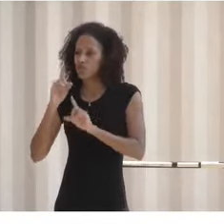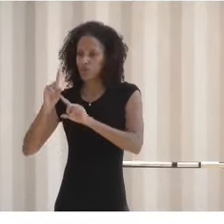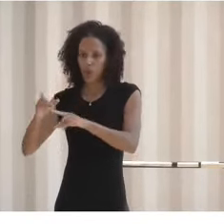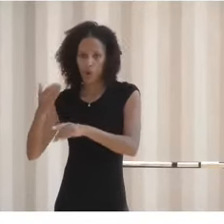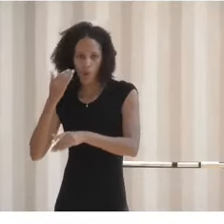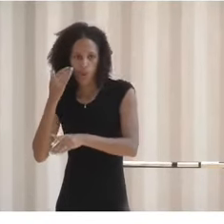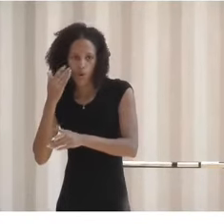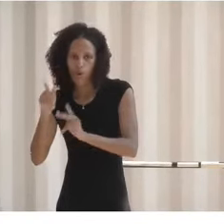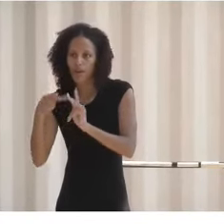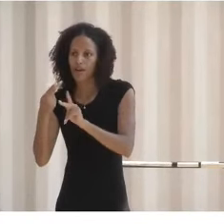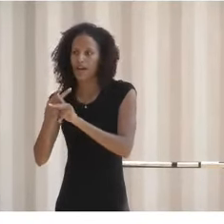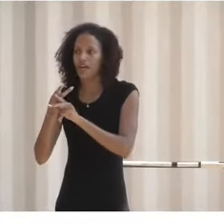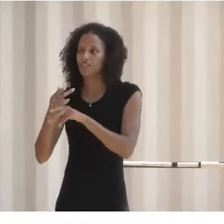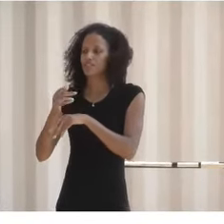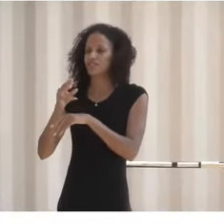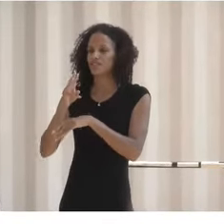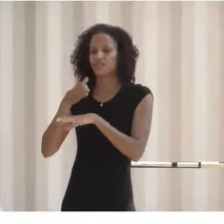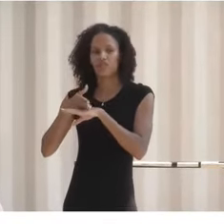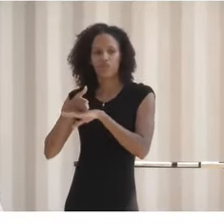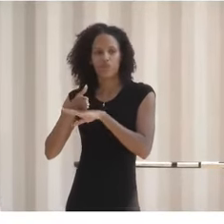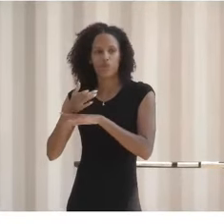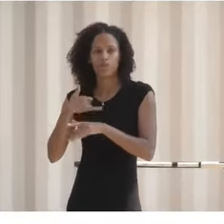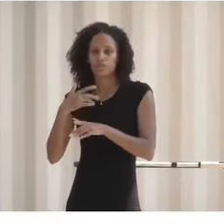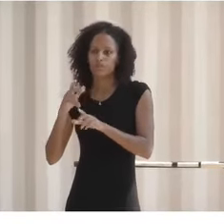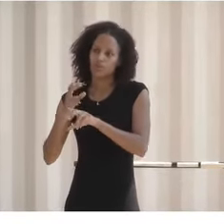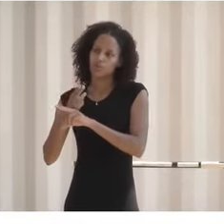know what type of tree to go and cut down and use it